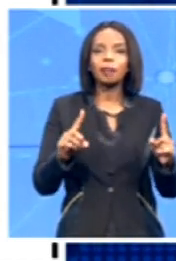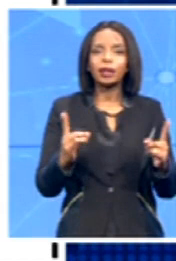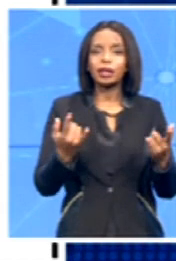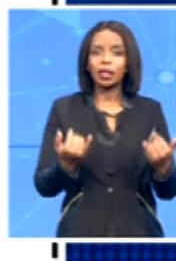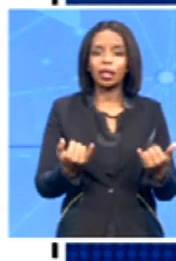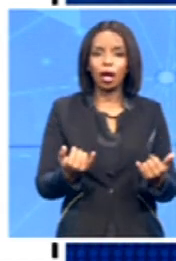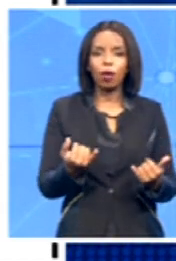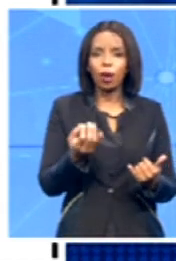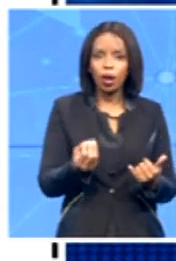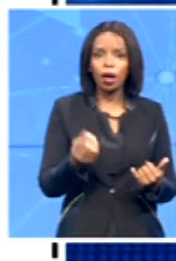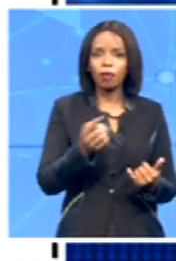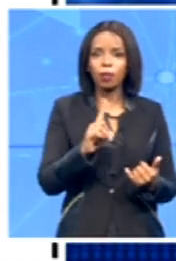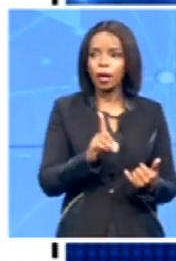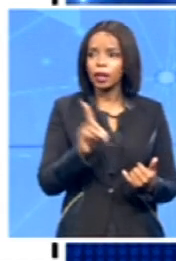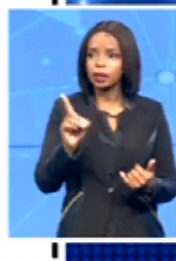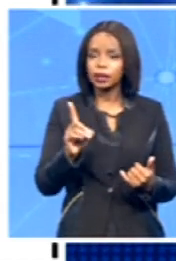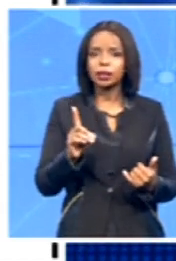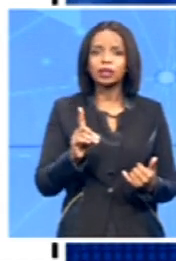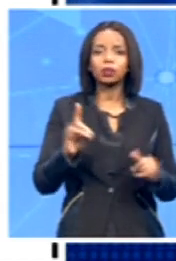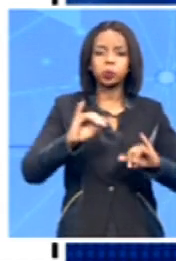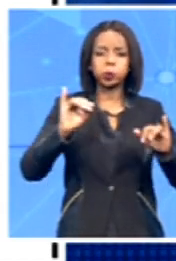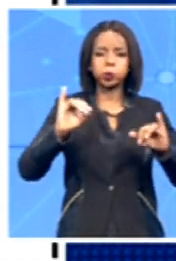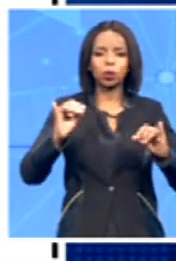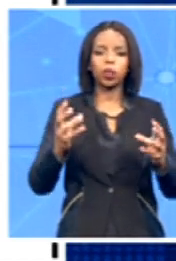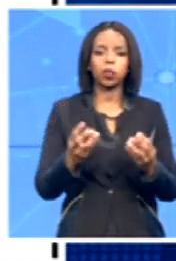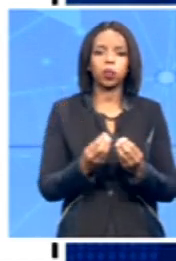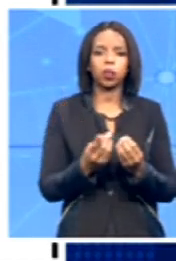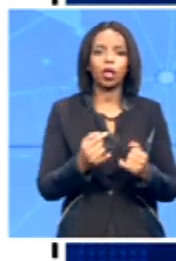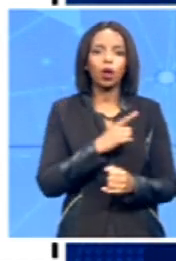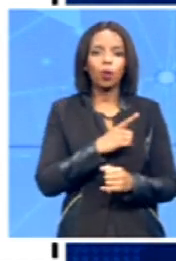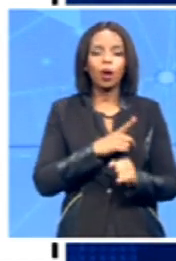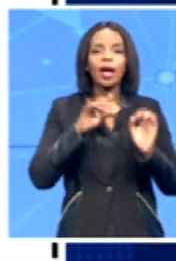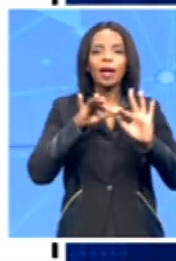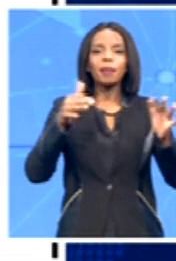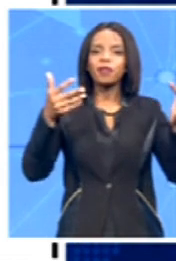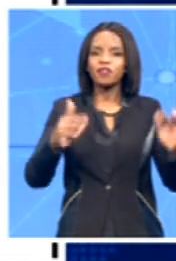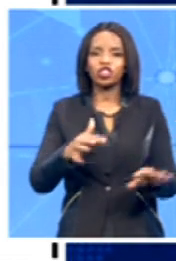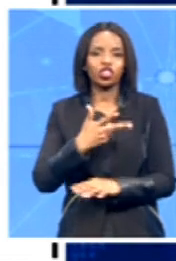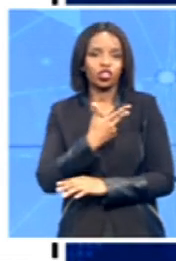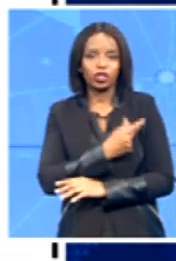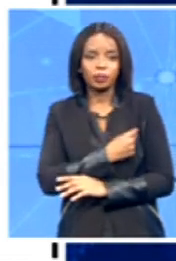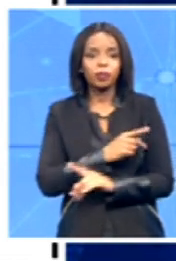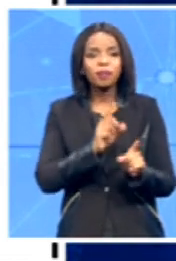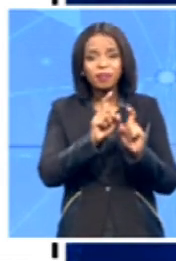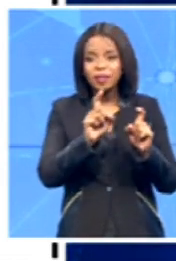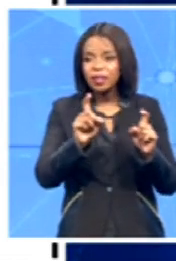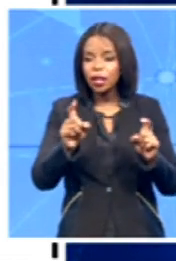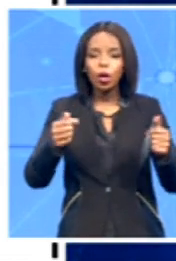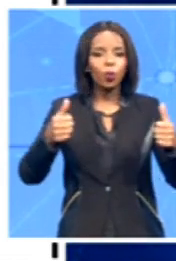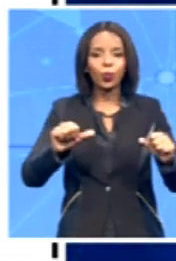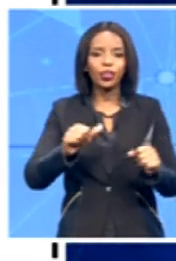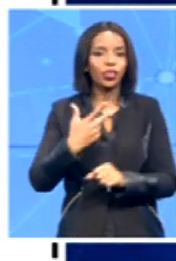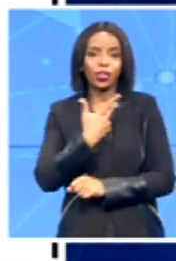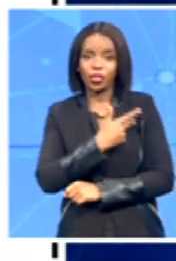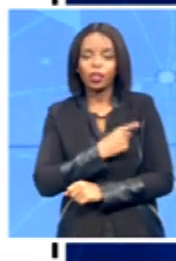as most people have now some protection, for the ones that don't have a protection, we still see severe cases with Omicron. It's just much